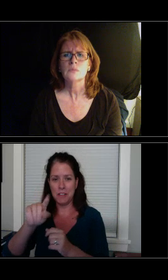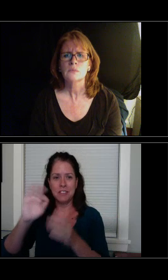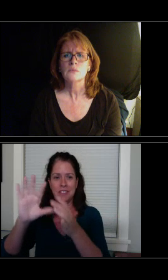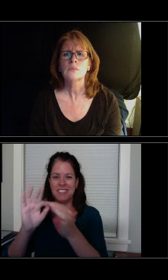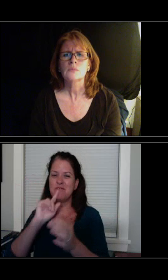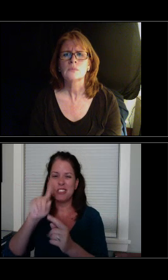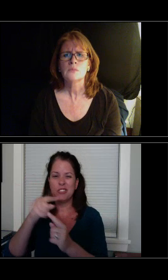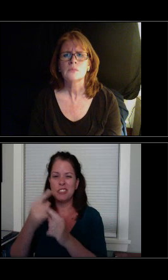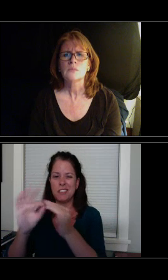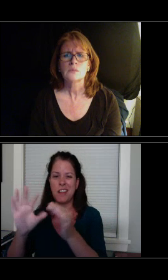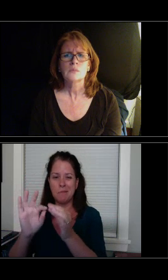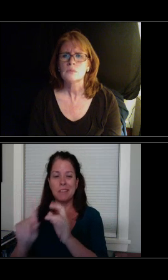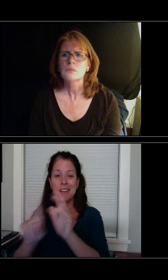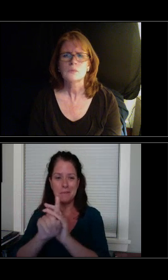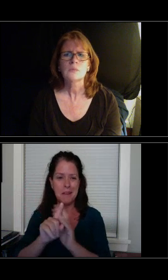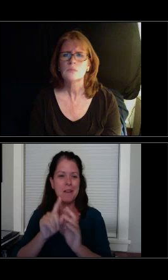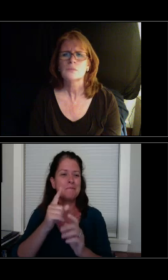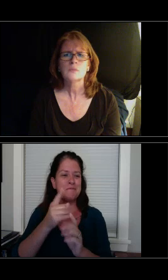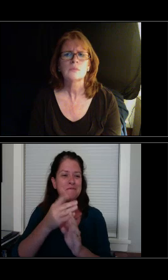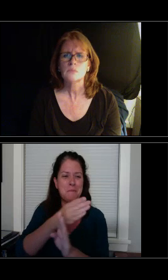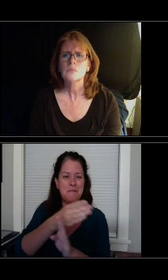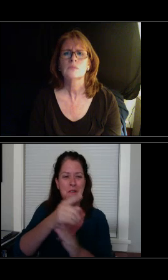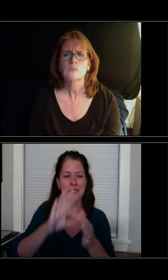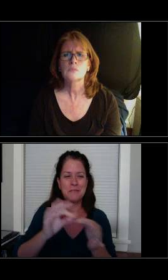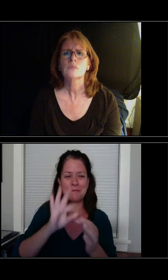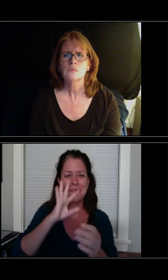they'll add other responsibilities to that.